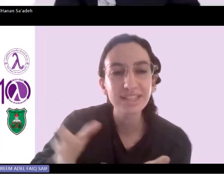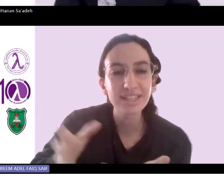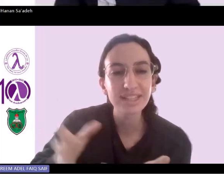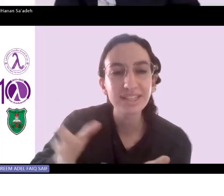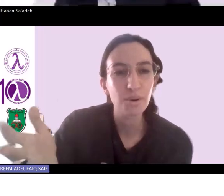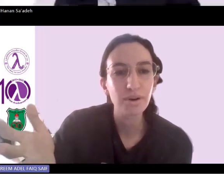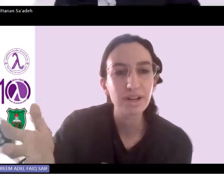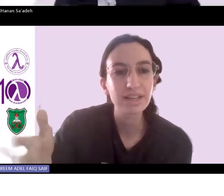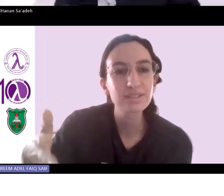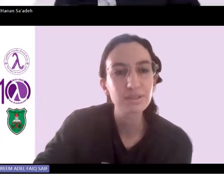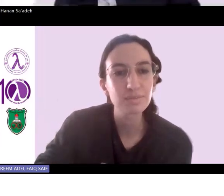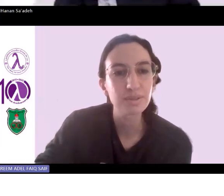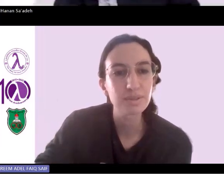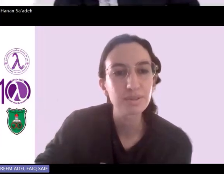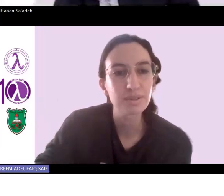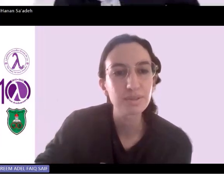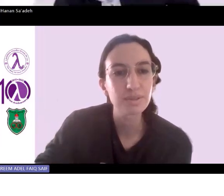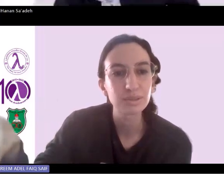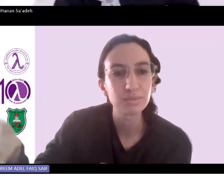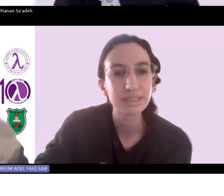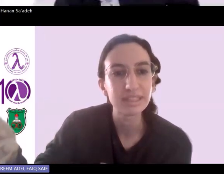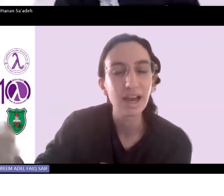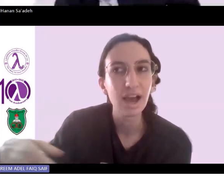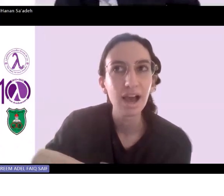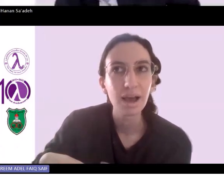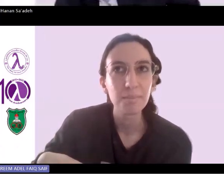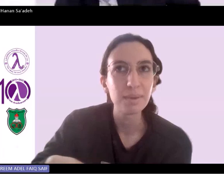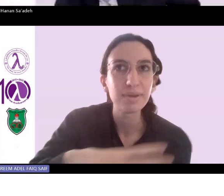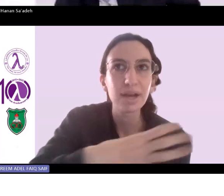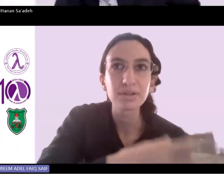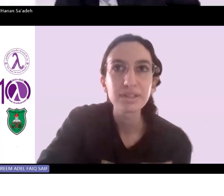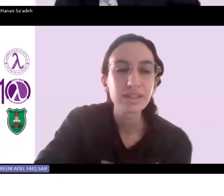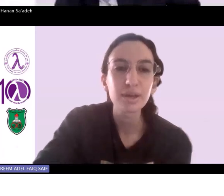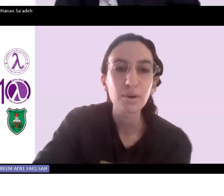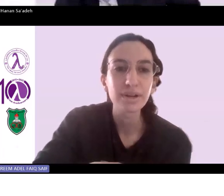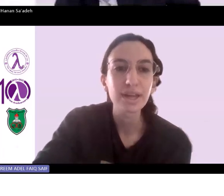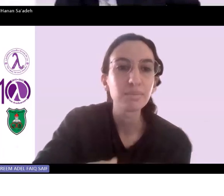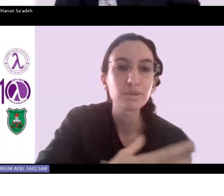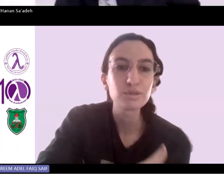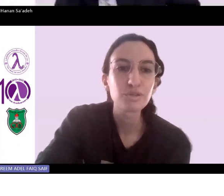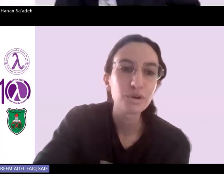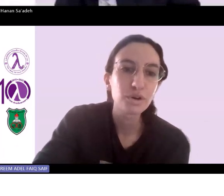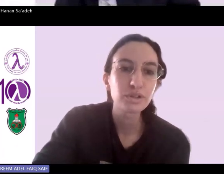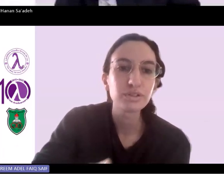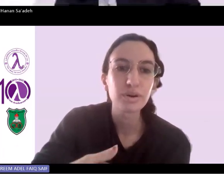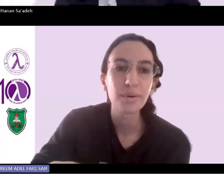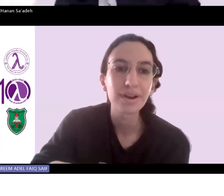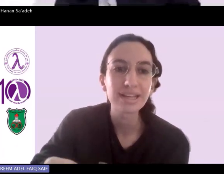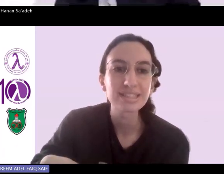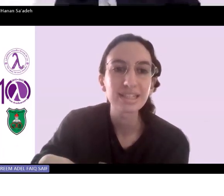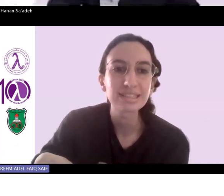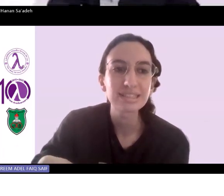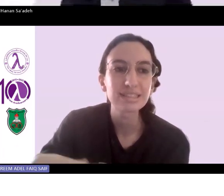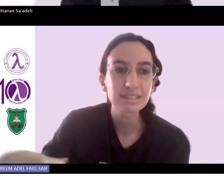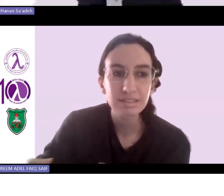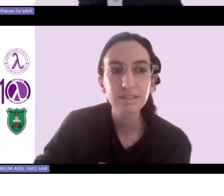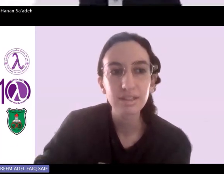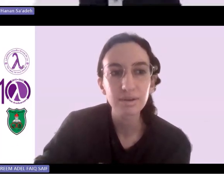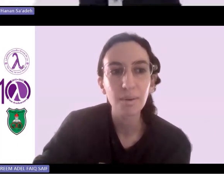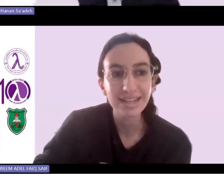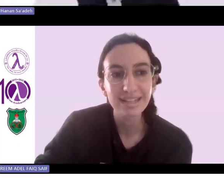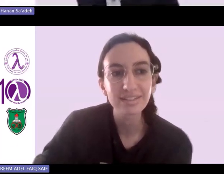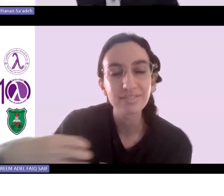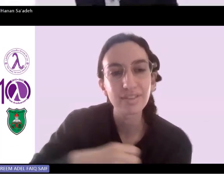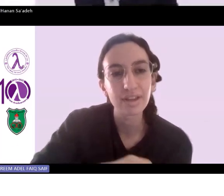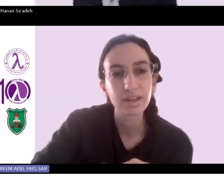that pressure or extra responsibility to be maybe a good thing, or can be used for good, or is it,